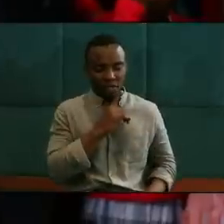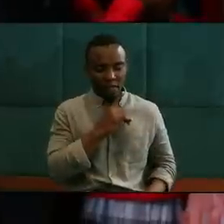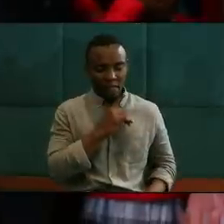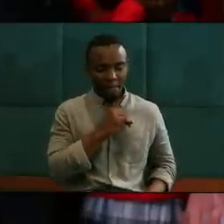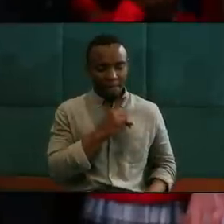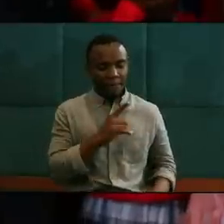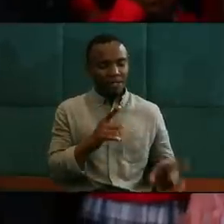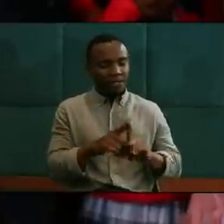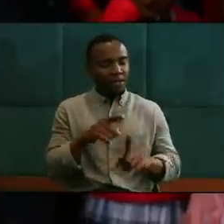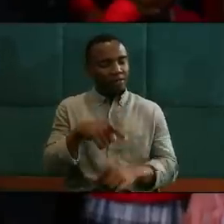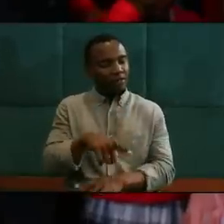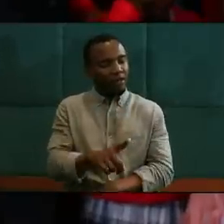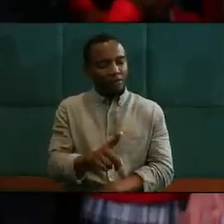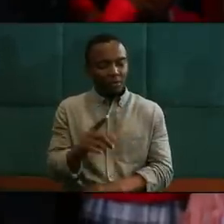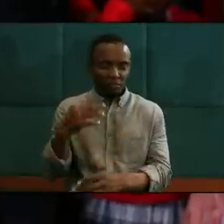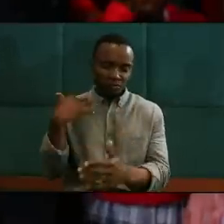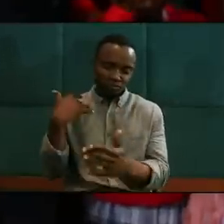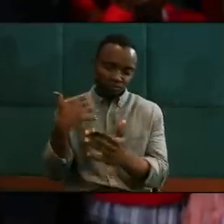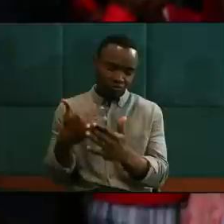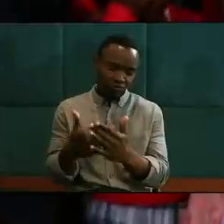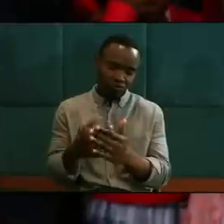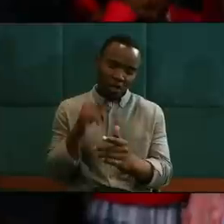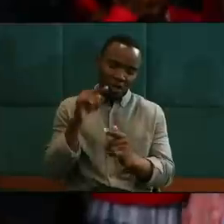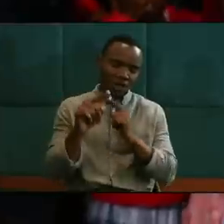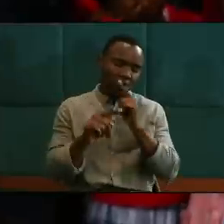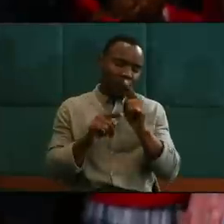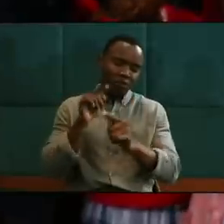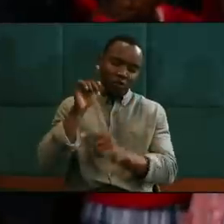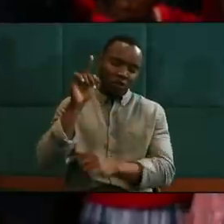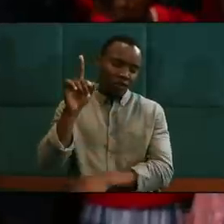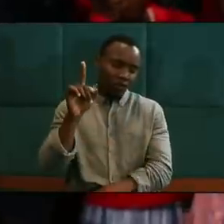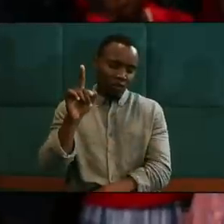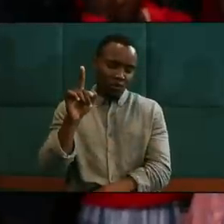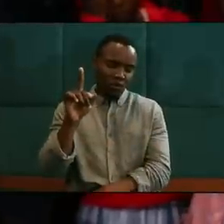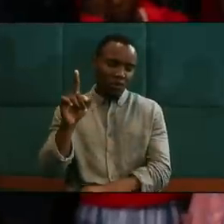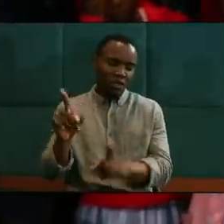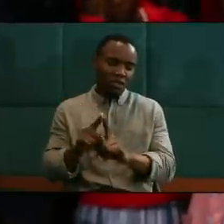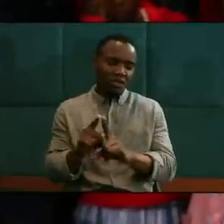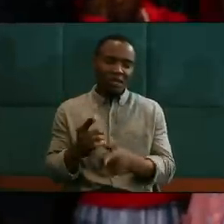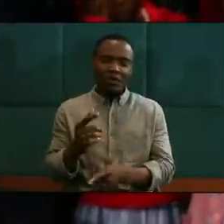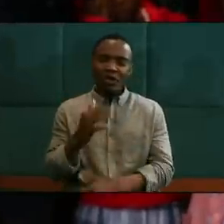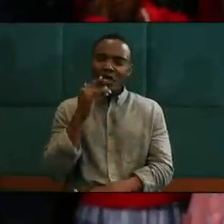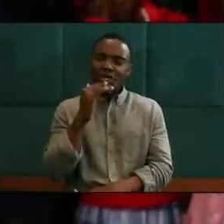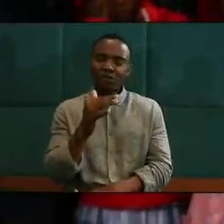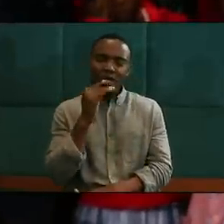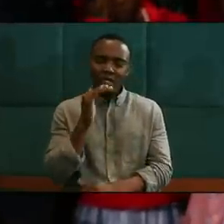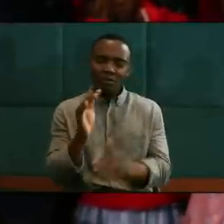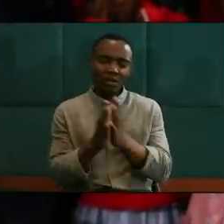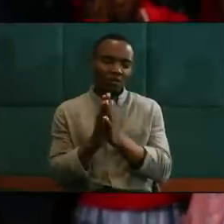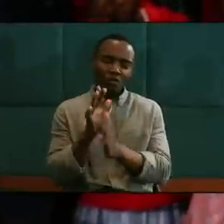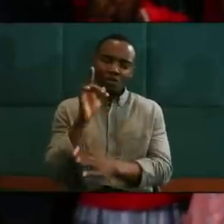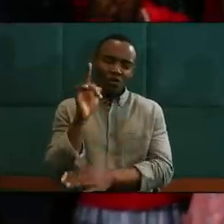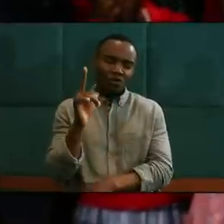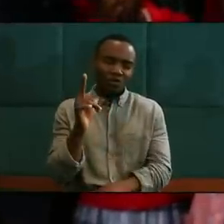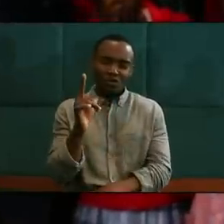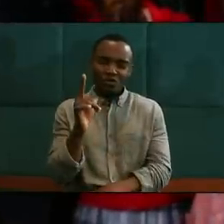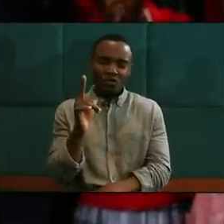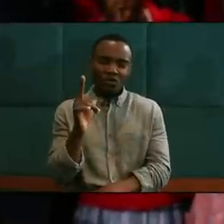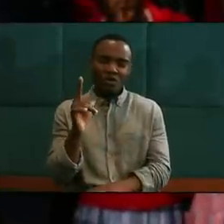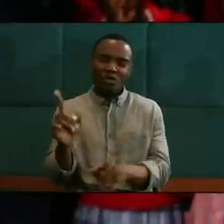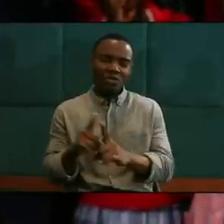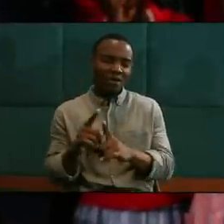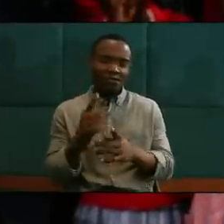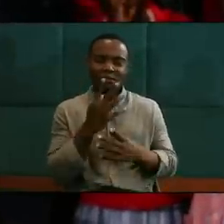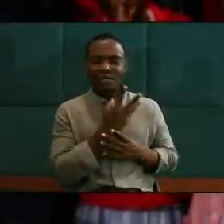And they have been rebuking you and talking to you, discouraging your